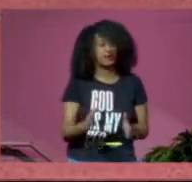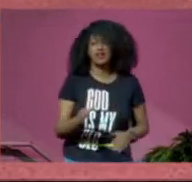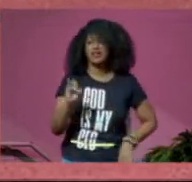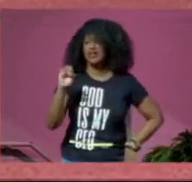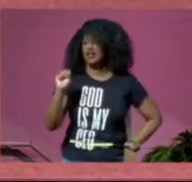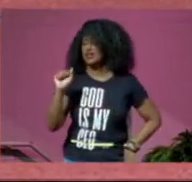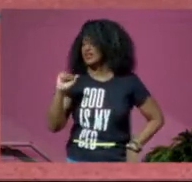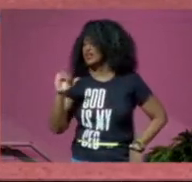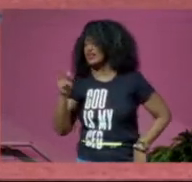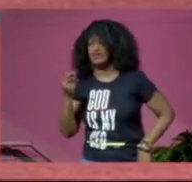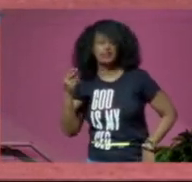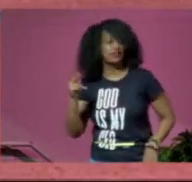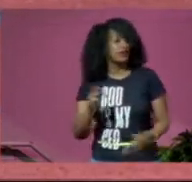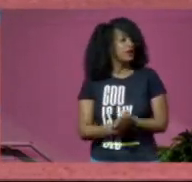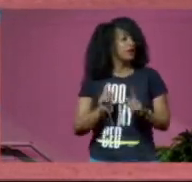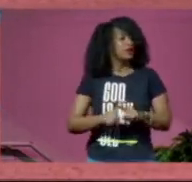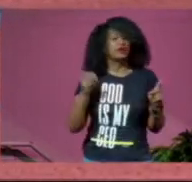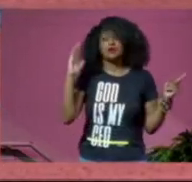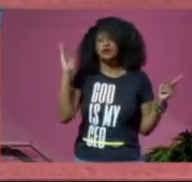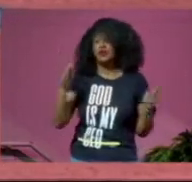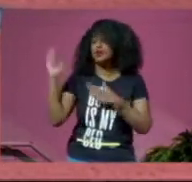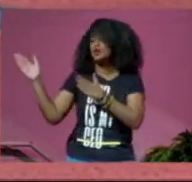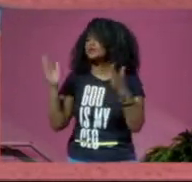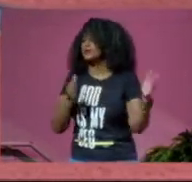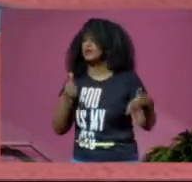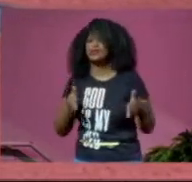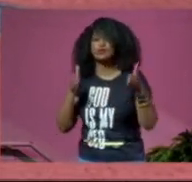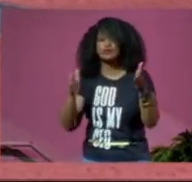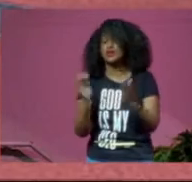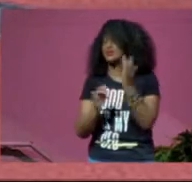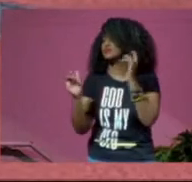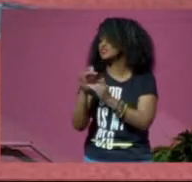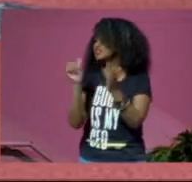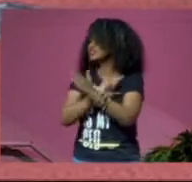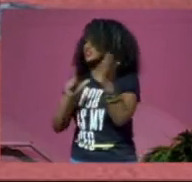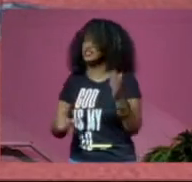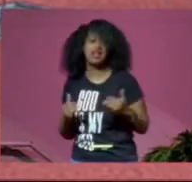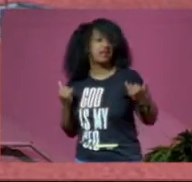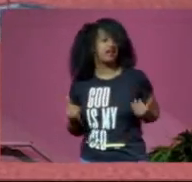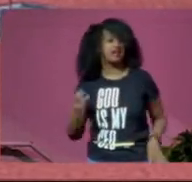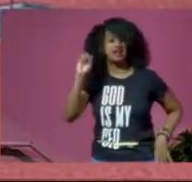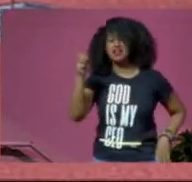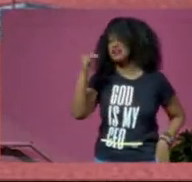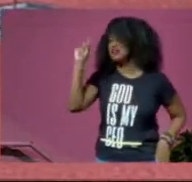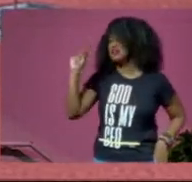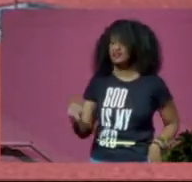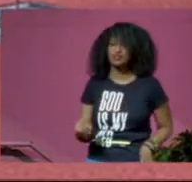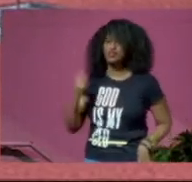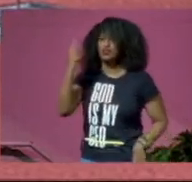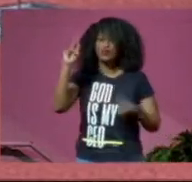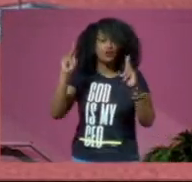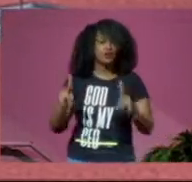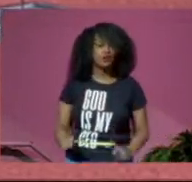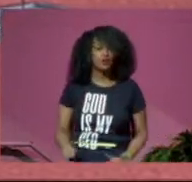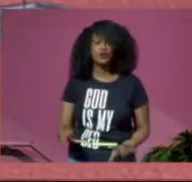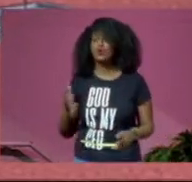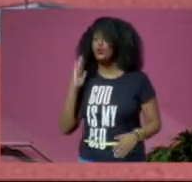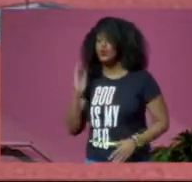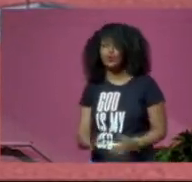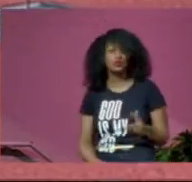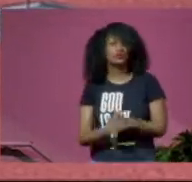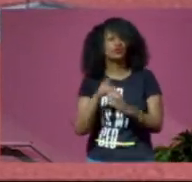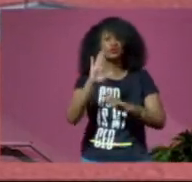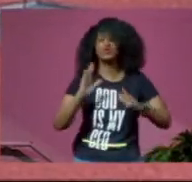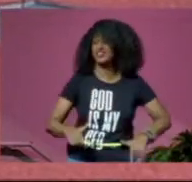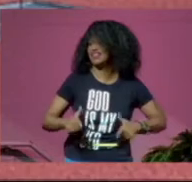what the prophet preached. Prepare ye the way of the Lord. And John says that there's one coming behind me whose shoes